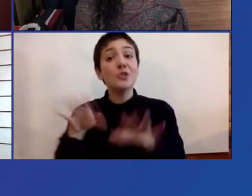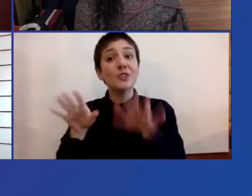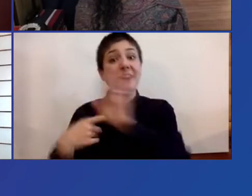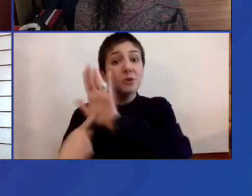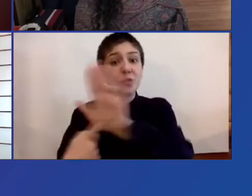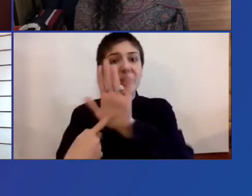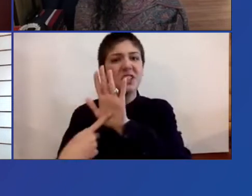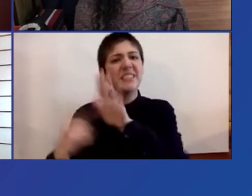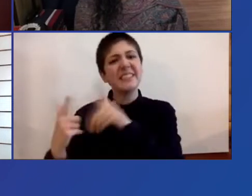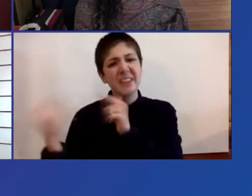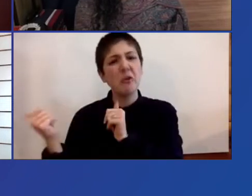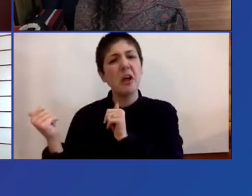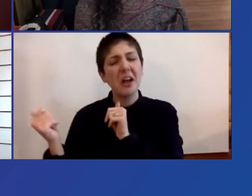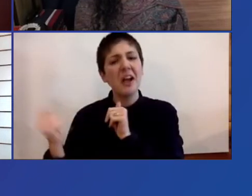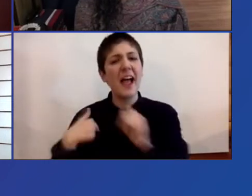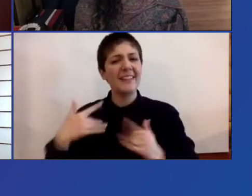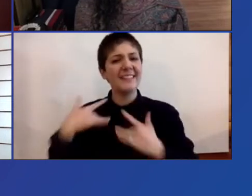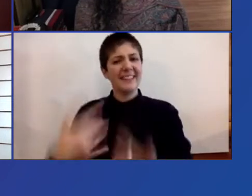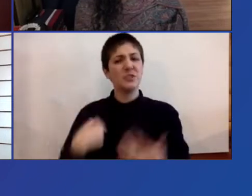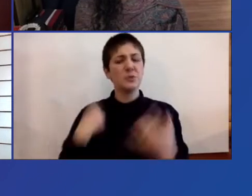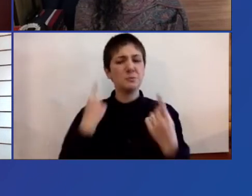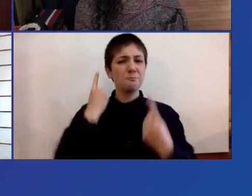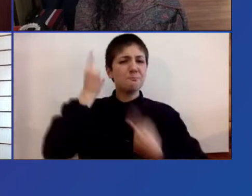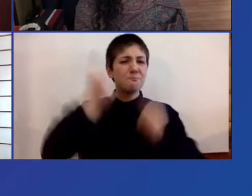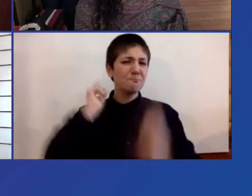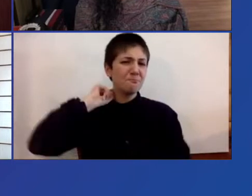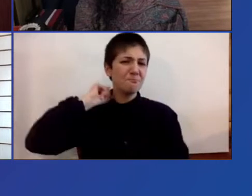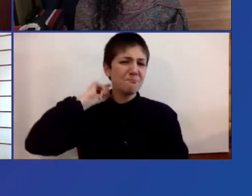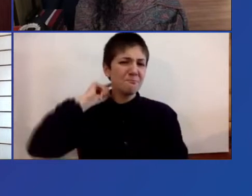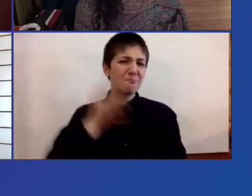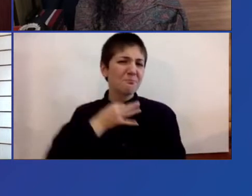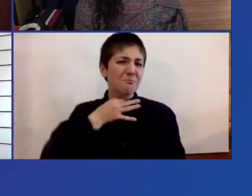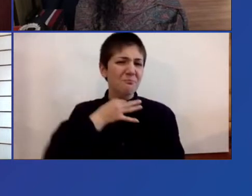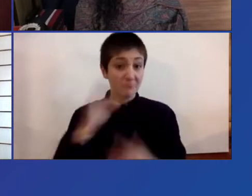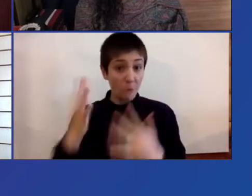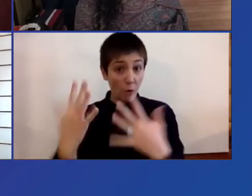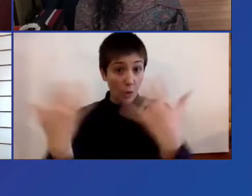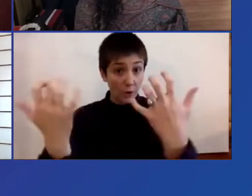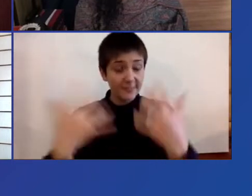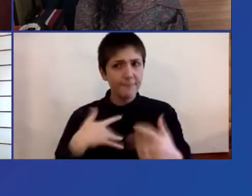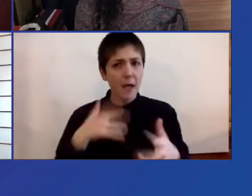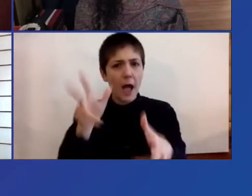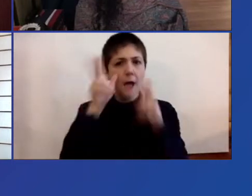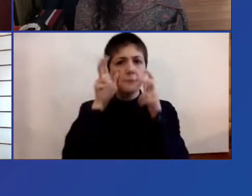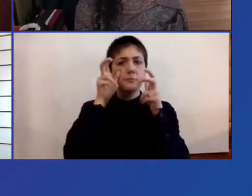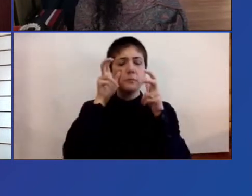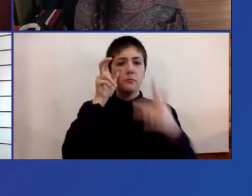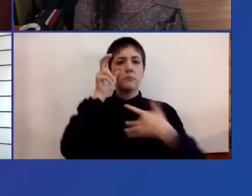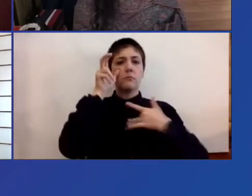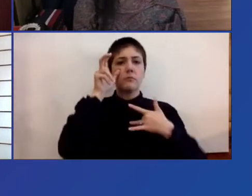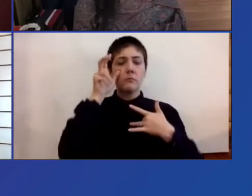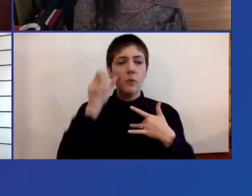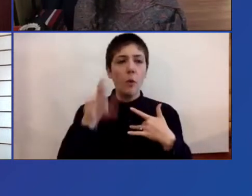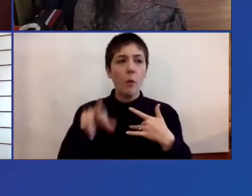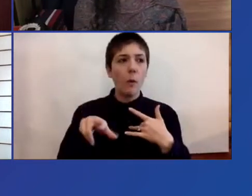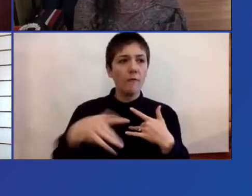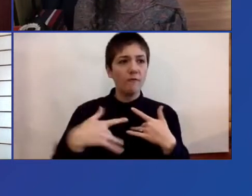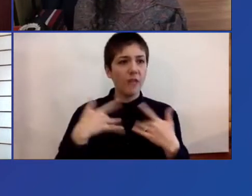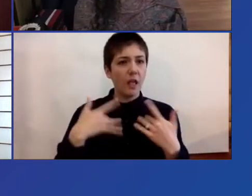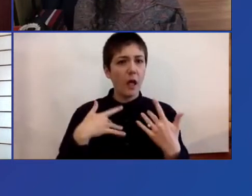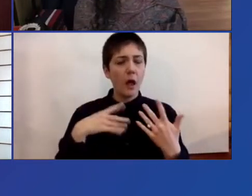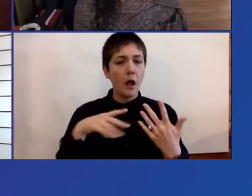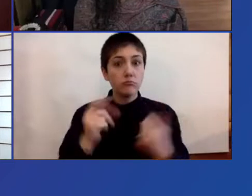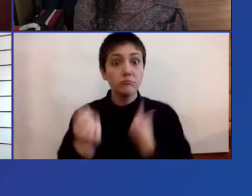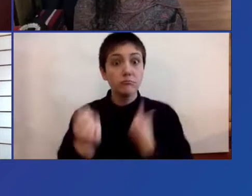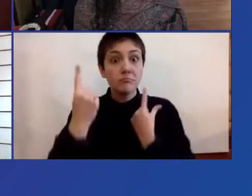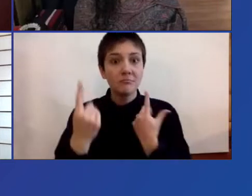wonder, how are people receiving this? Are they receptive, to what it is that, I have to offer,